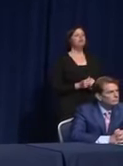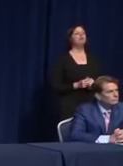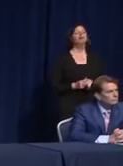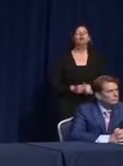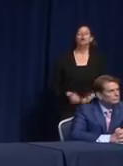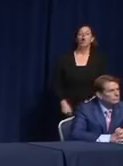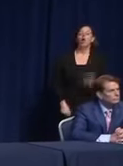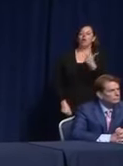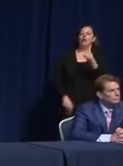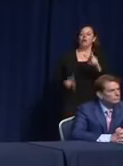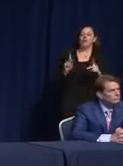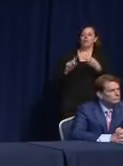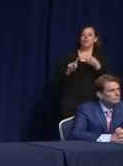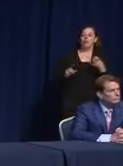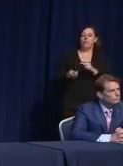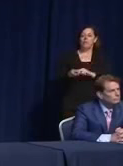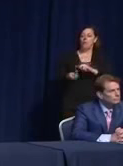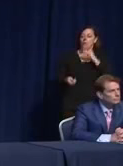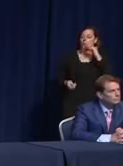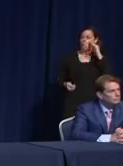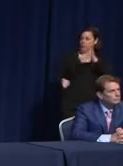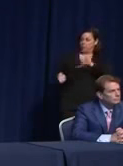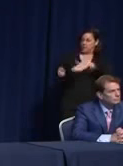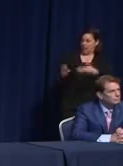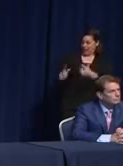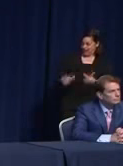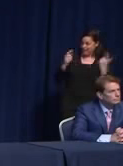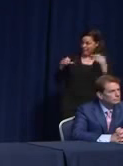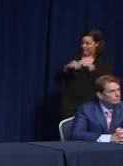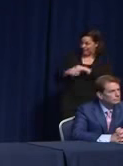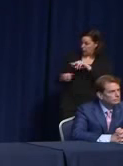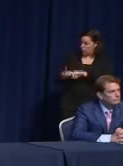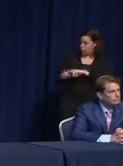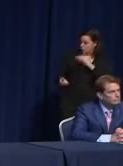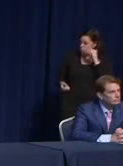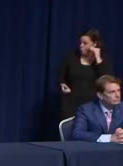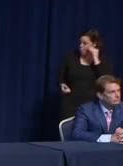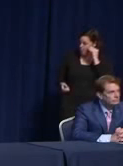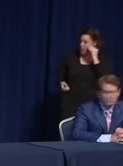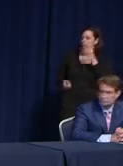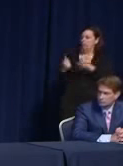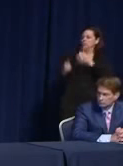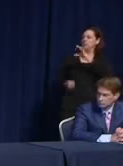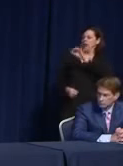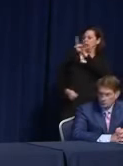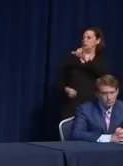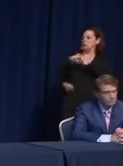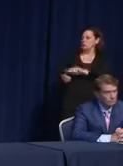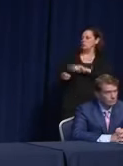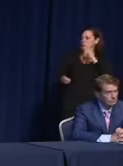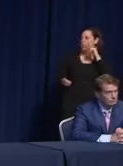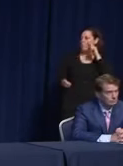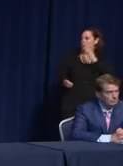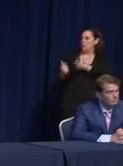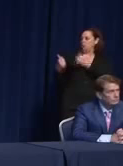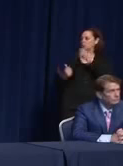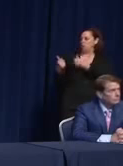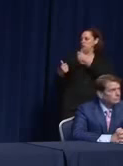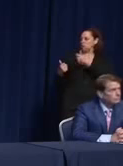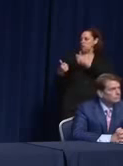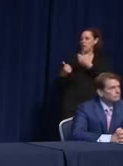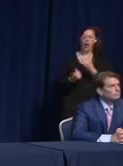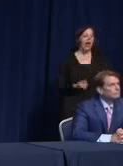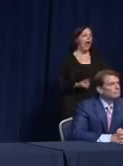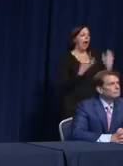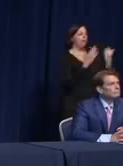died, they were residents of the nursing homes, and then where are those nursing homes located, which counties? And do you know what percentage or what number of the new